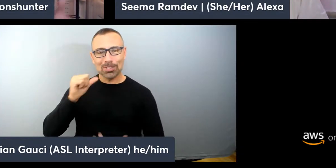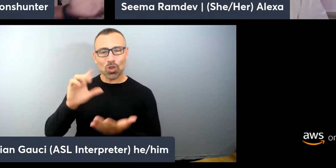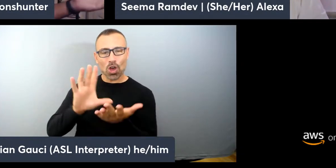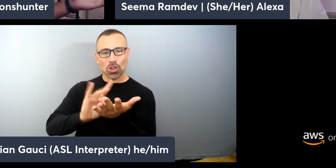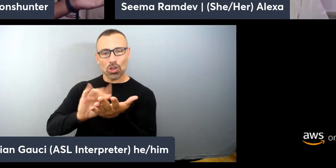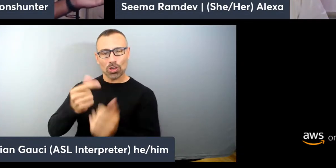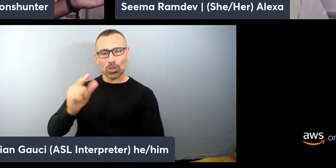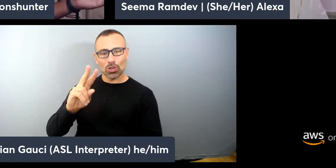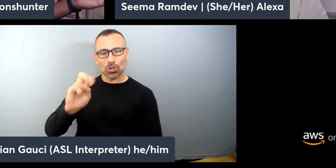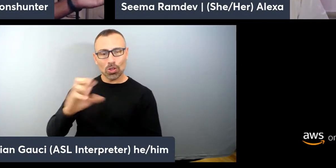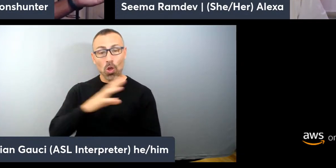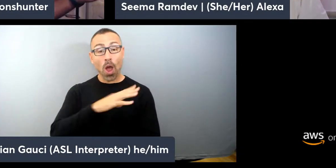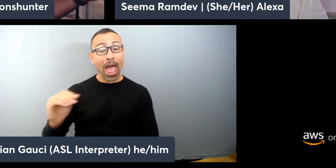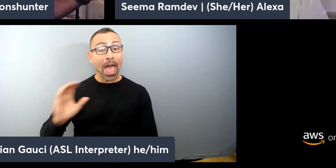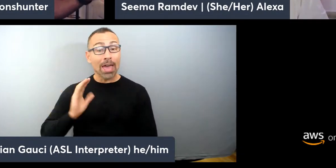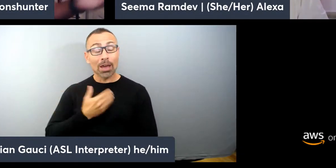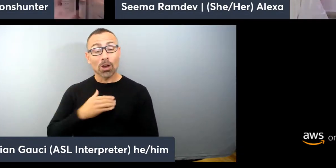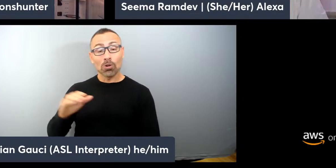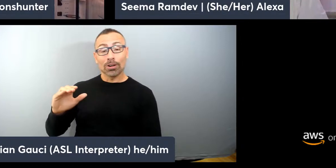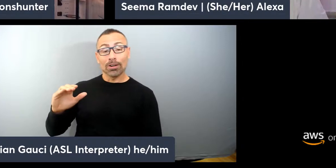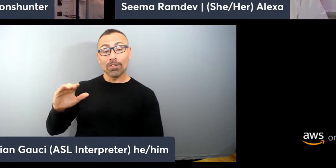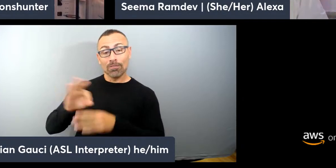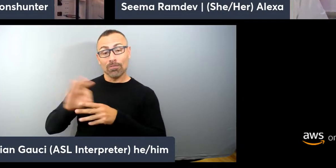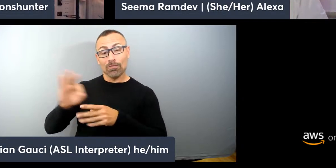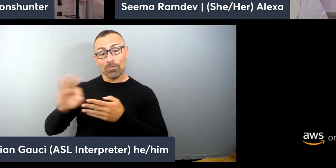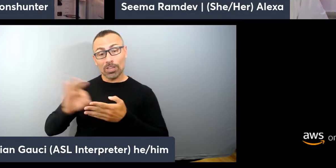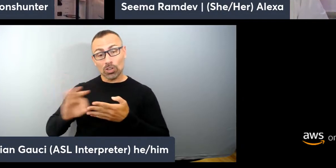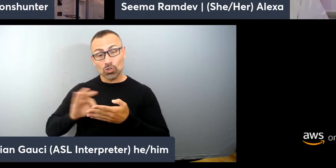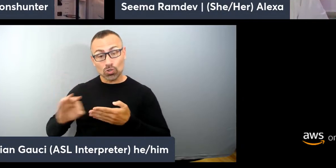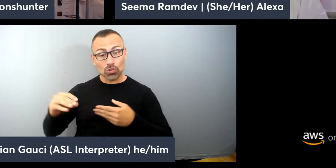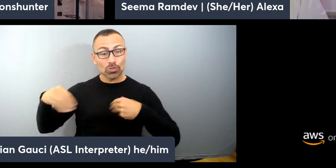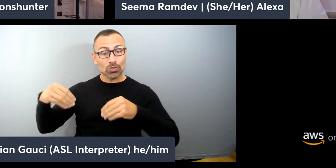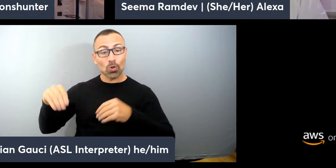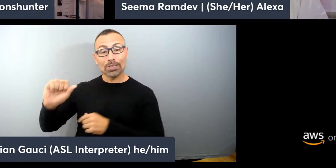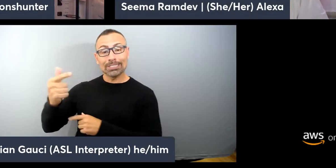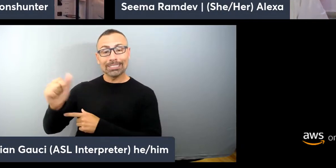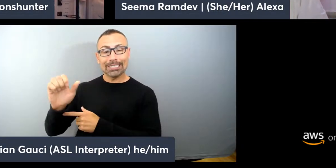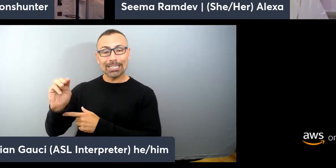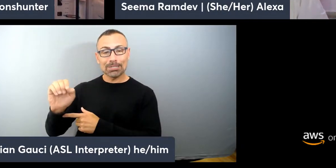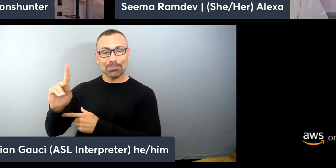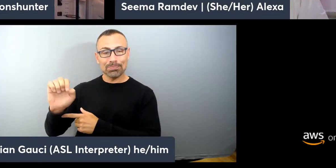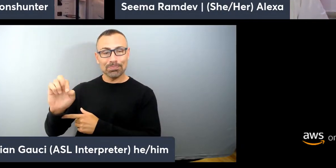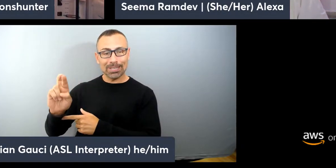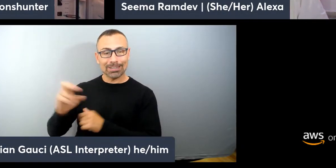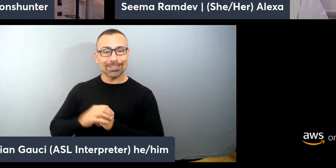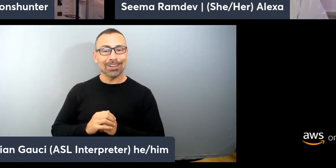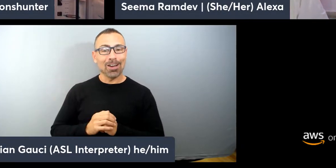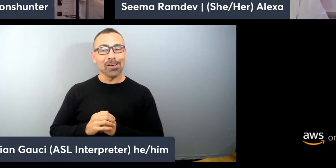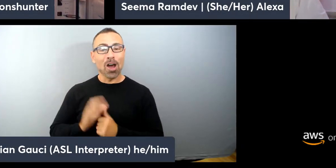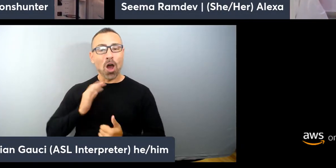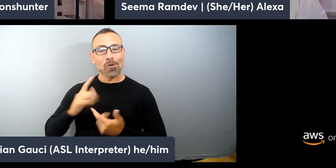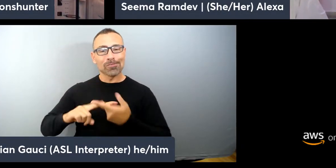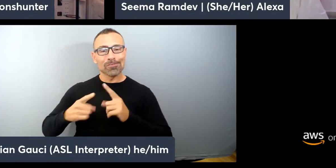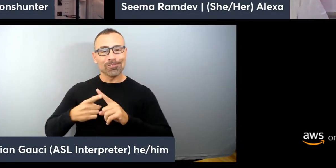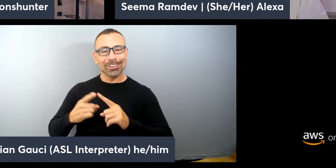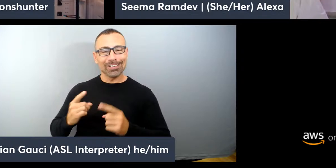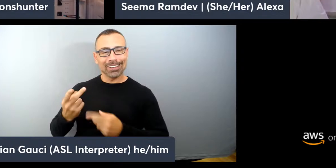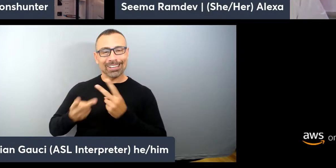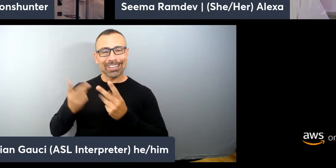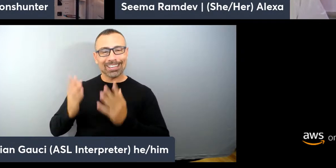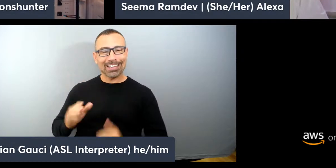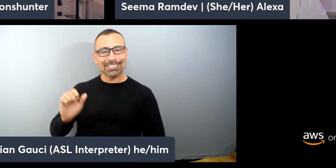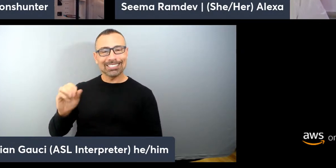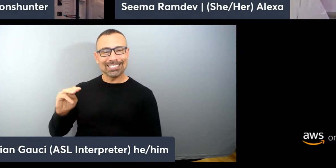me, we have my colleague guest, my one of my good friends here, Seema. How's it going? Hey, it's going good.